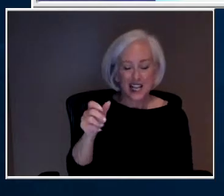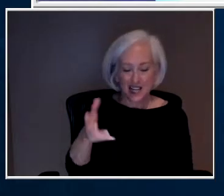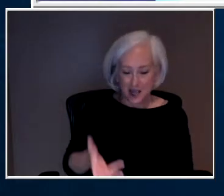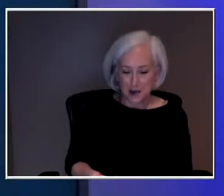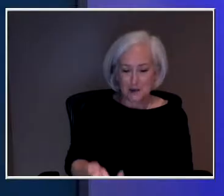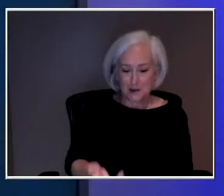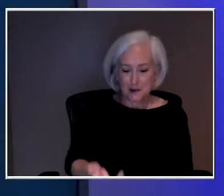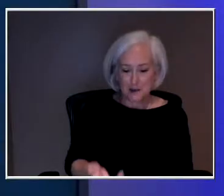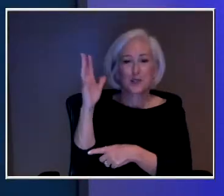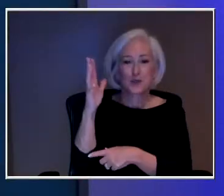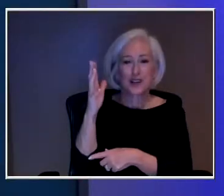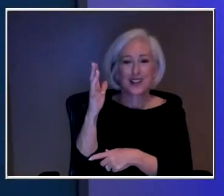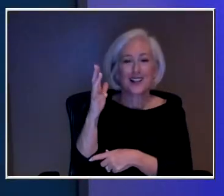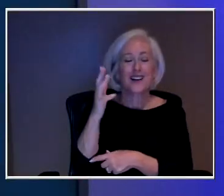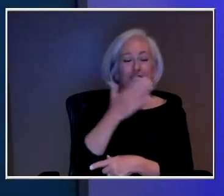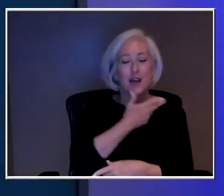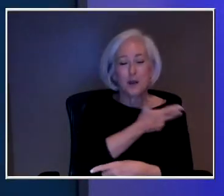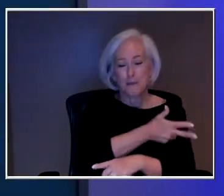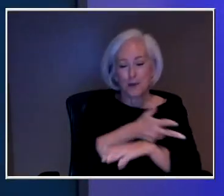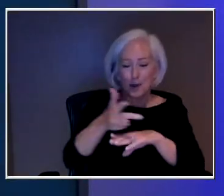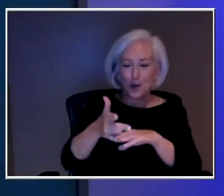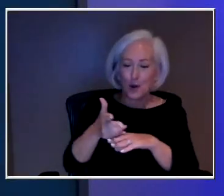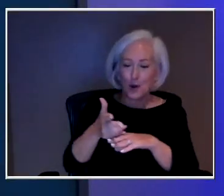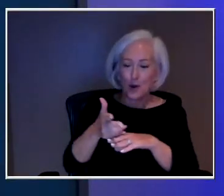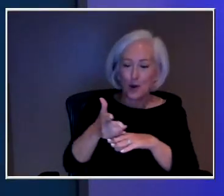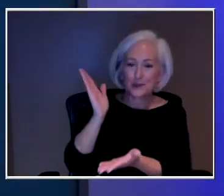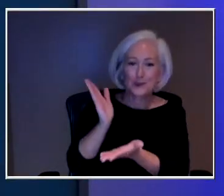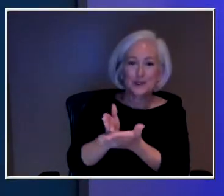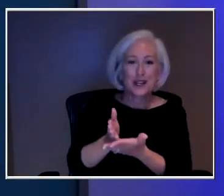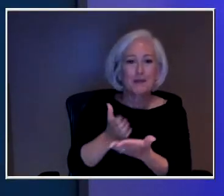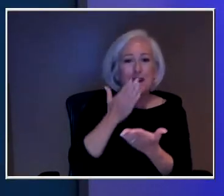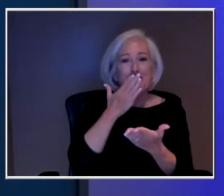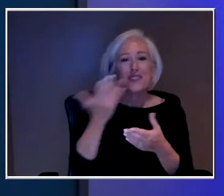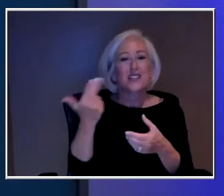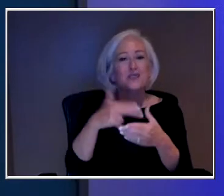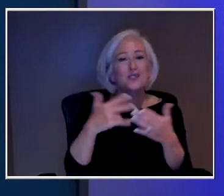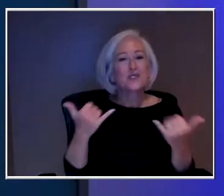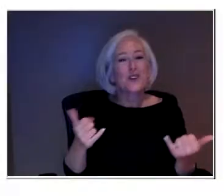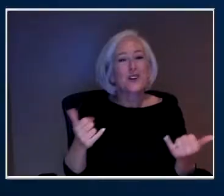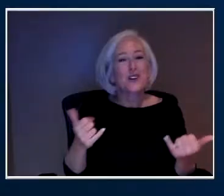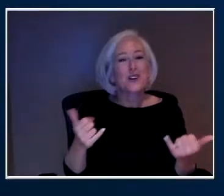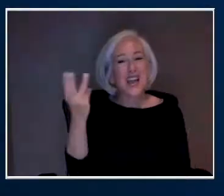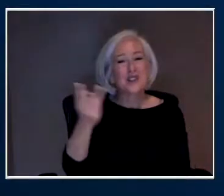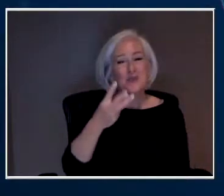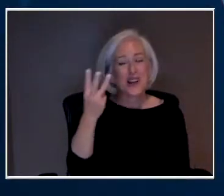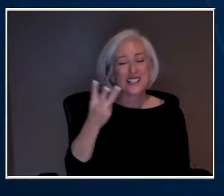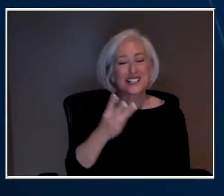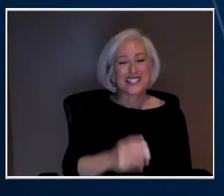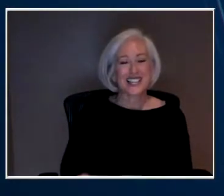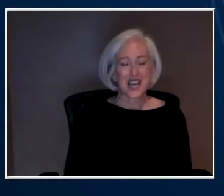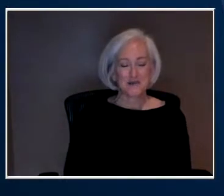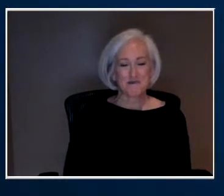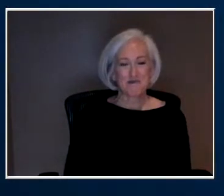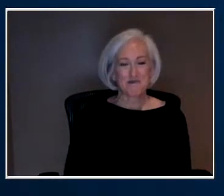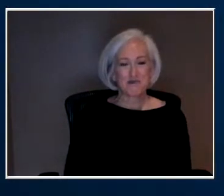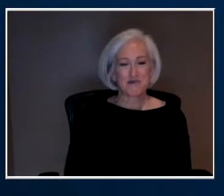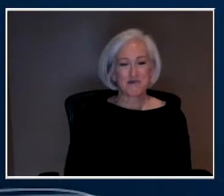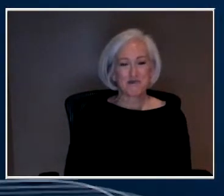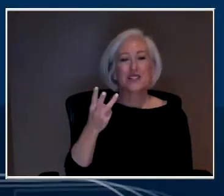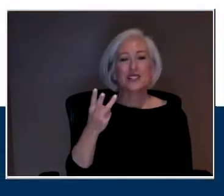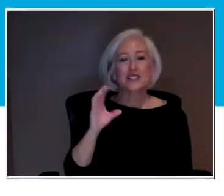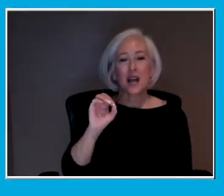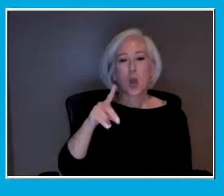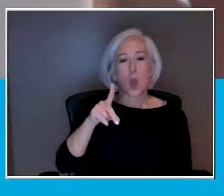to our viewers as well for being with us today. We will see you right back here on Wednesday. Coming up Wednesday on Open Mics with